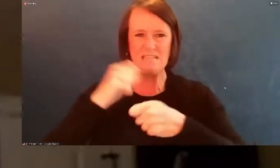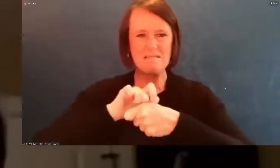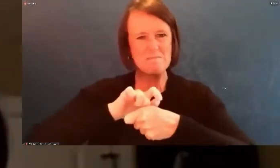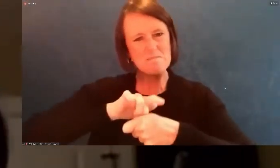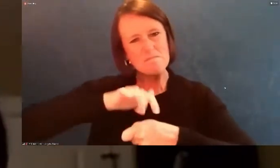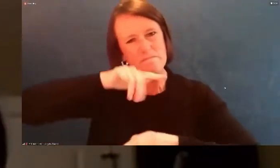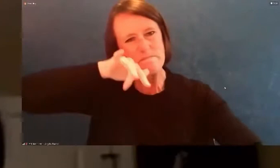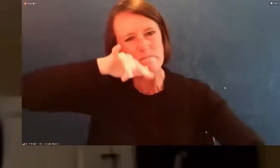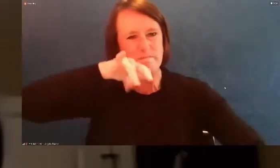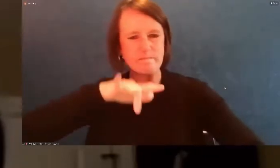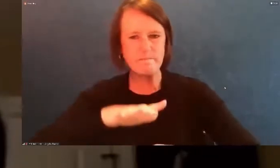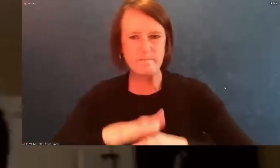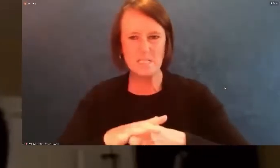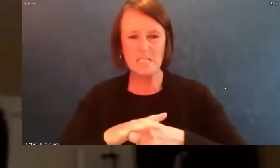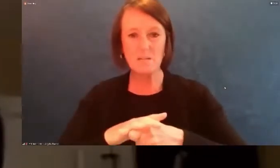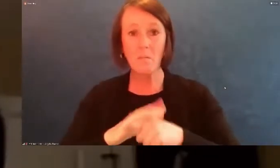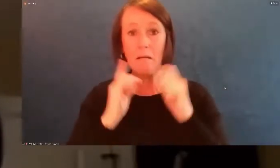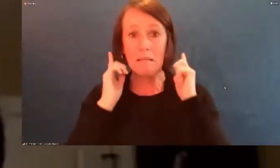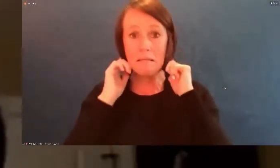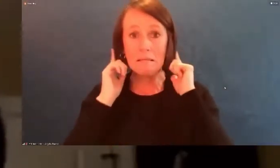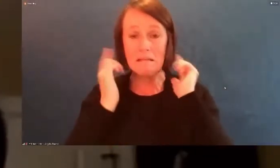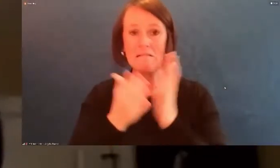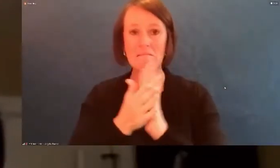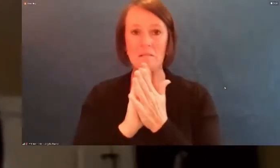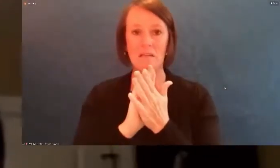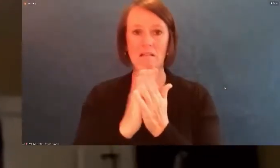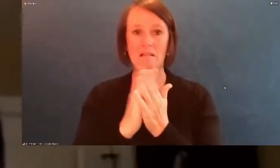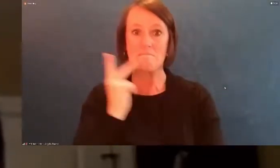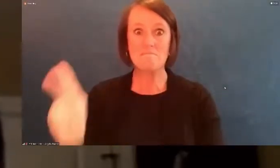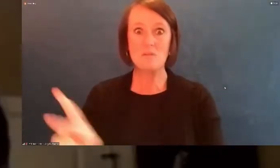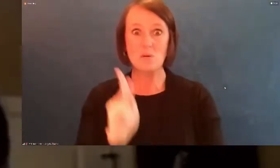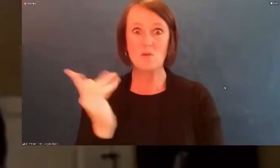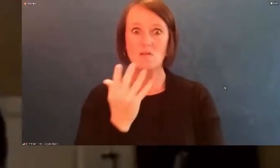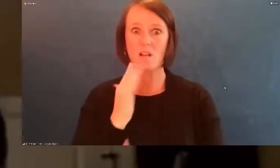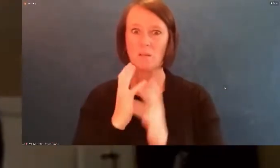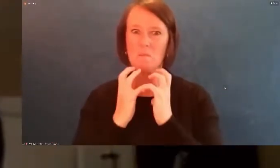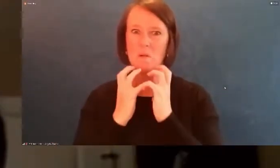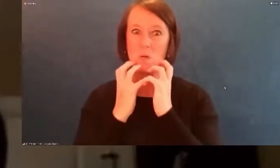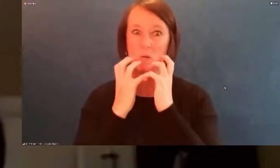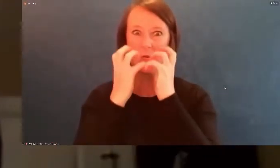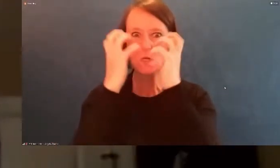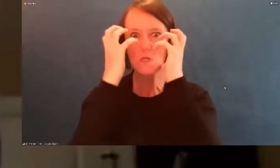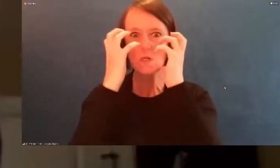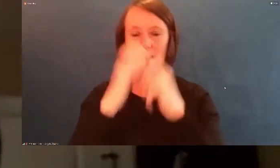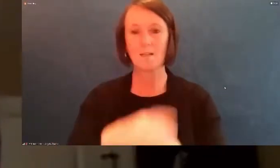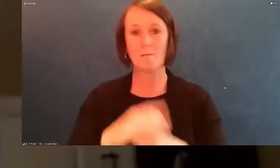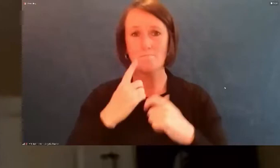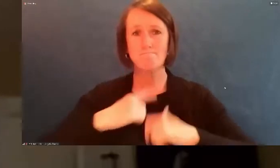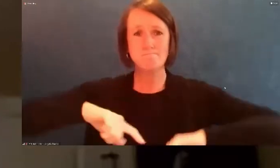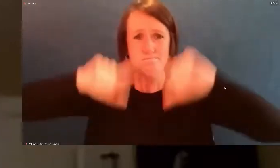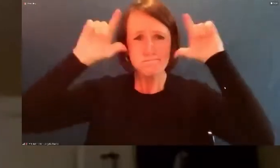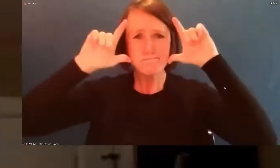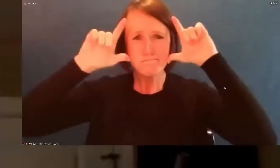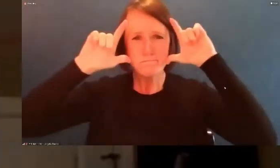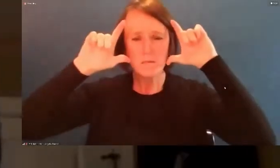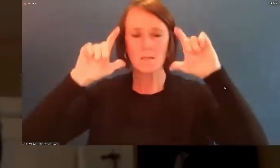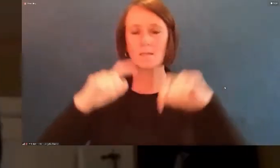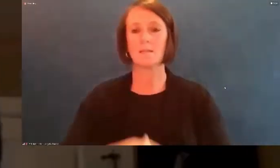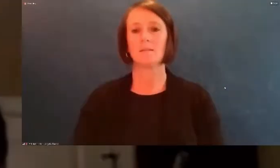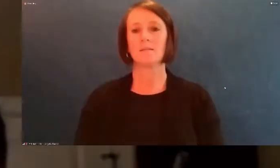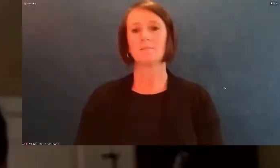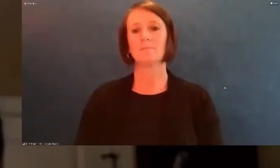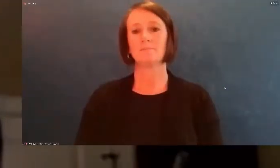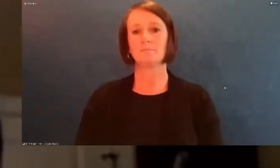My earlobe started to turn purple. Hey, that's the first phase of showing my man mad. When these start to turn purple and the left eye